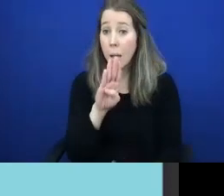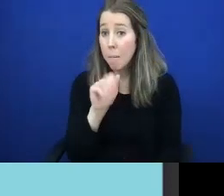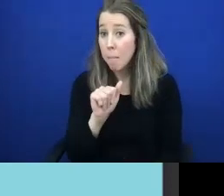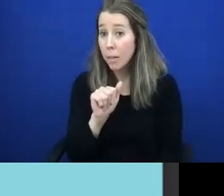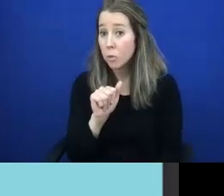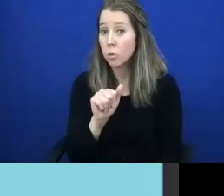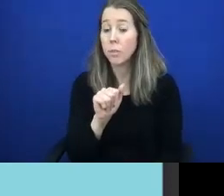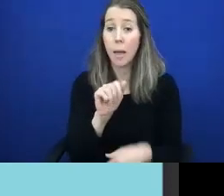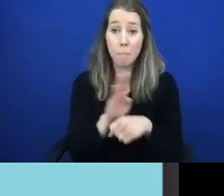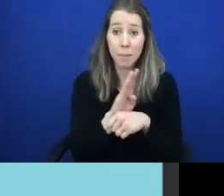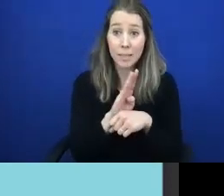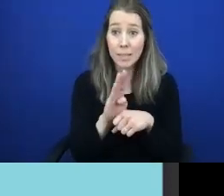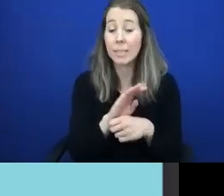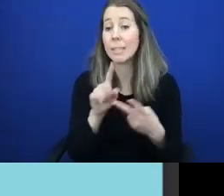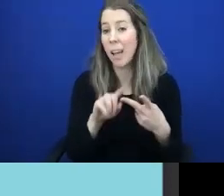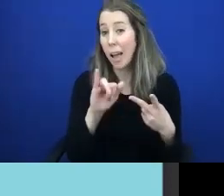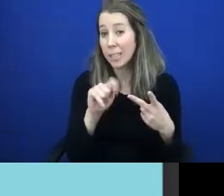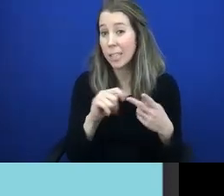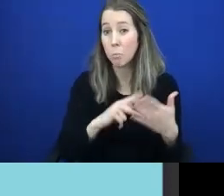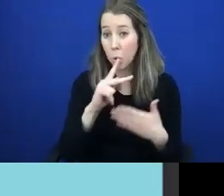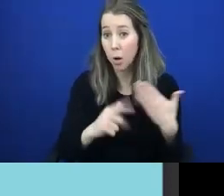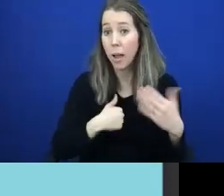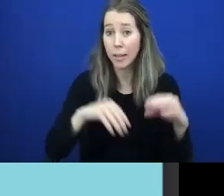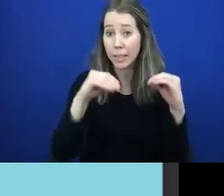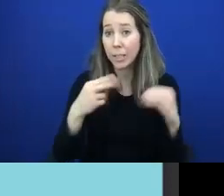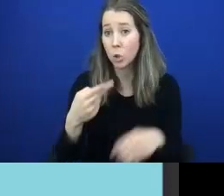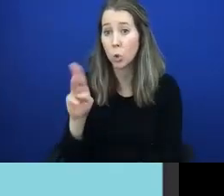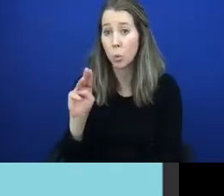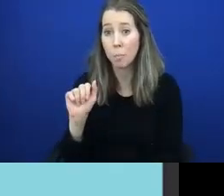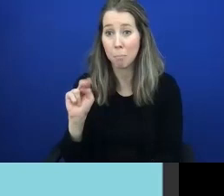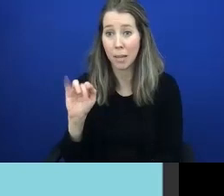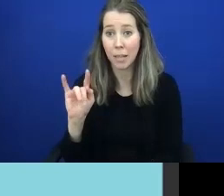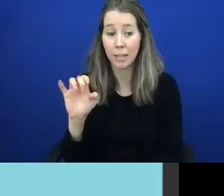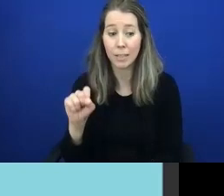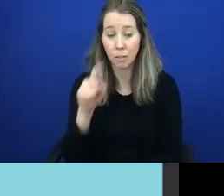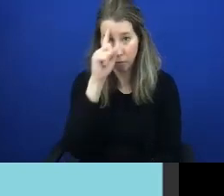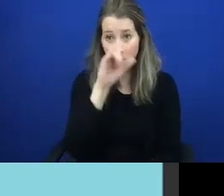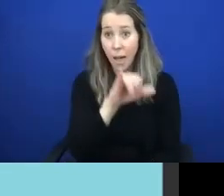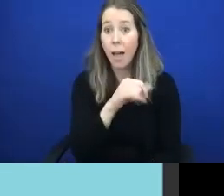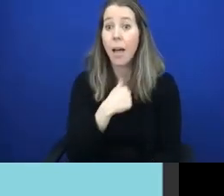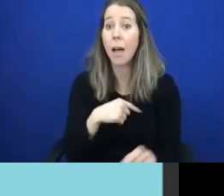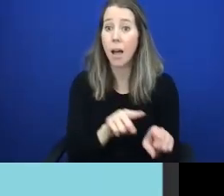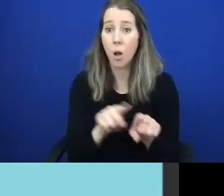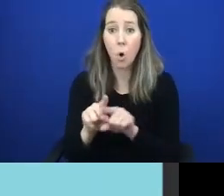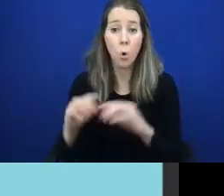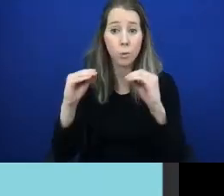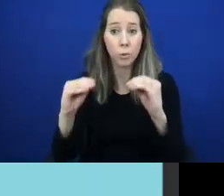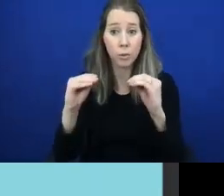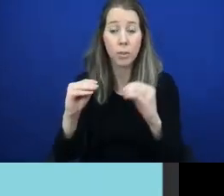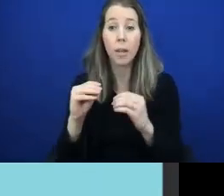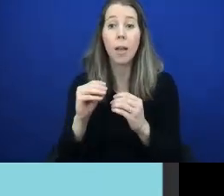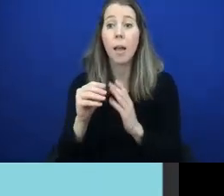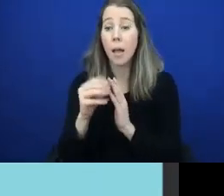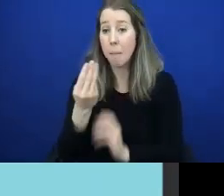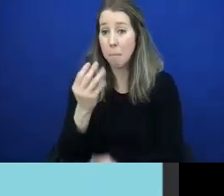of Business and IT programs. I teach the humanities for that. And I also teach in the Masters of Arts in